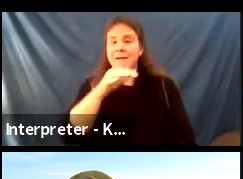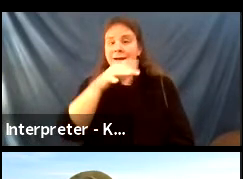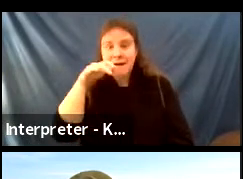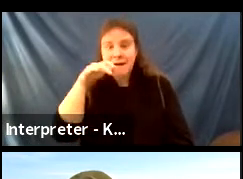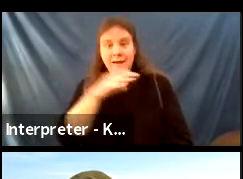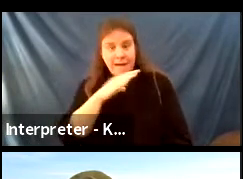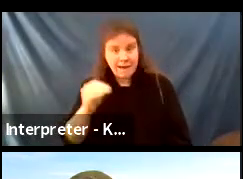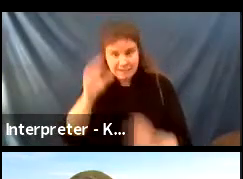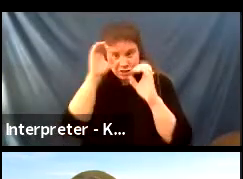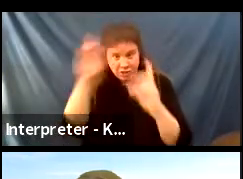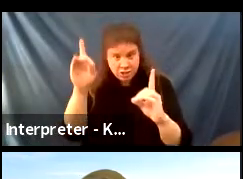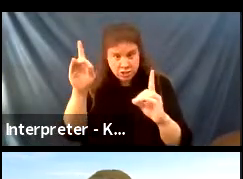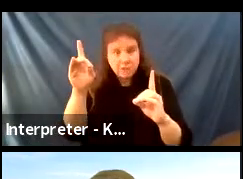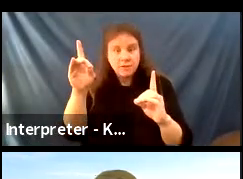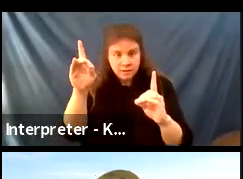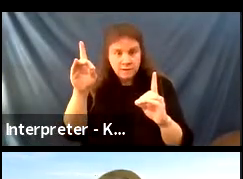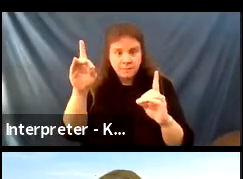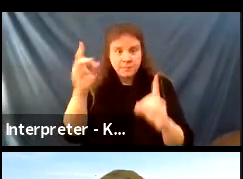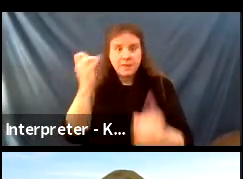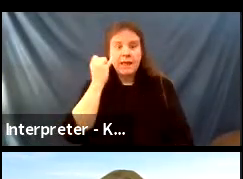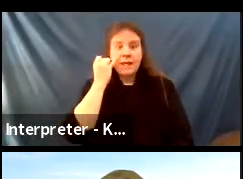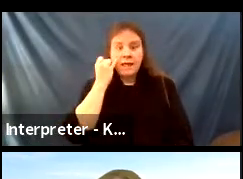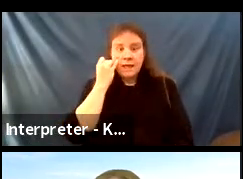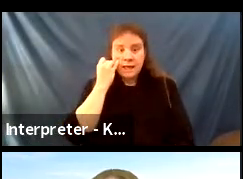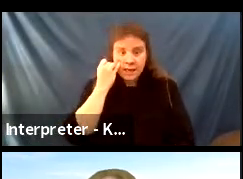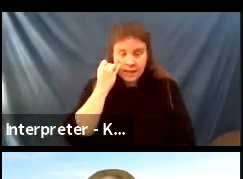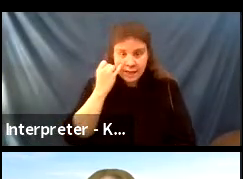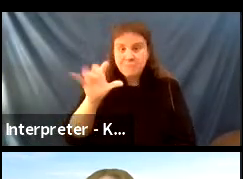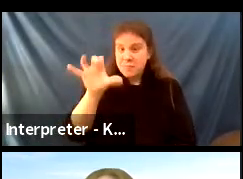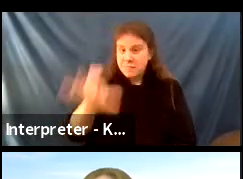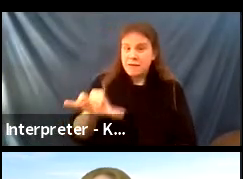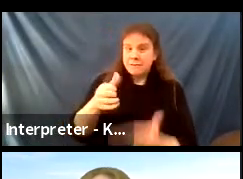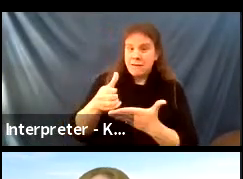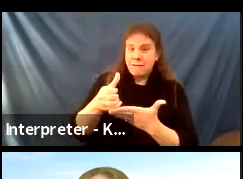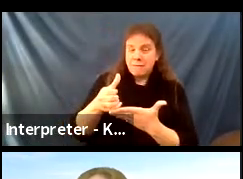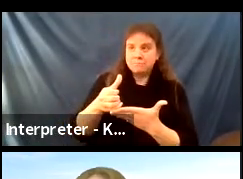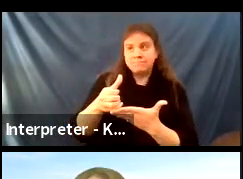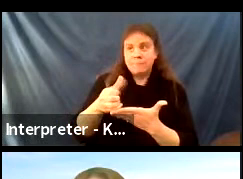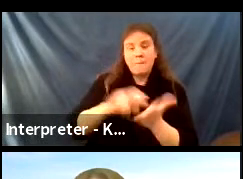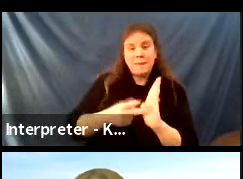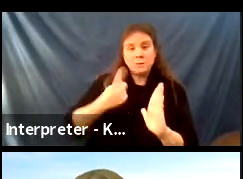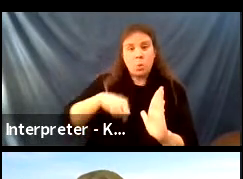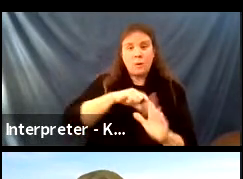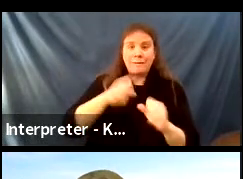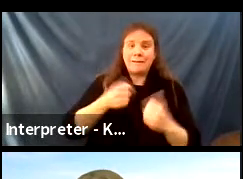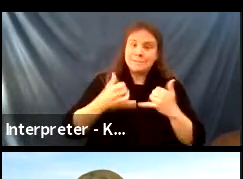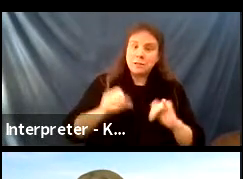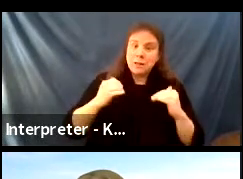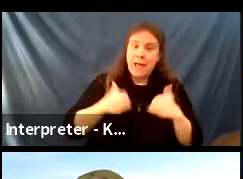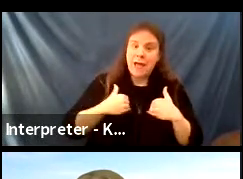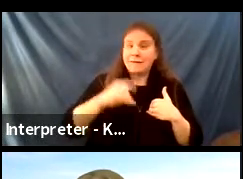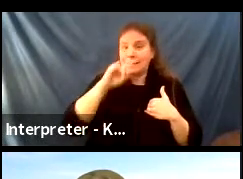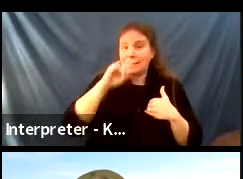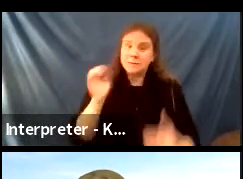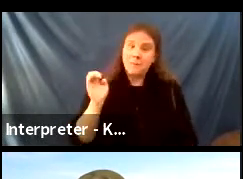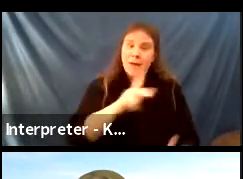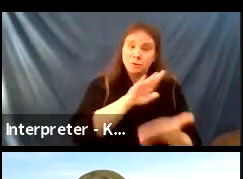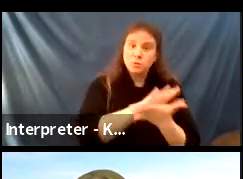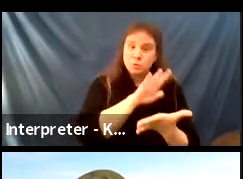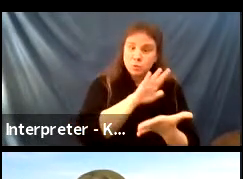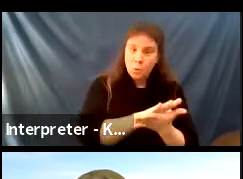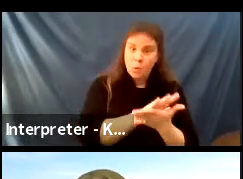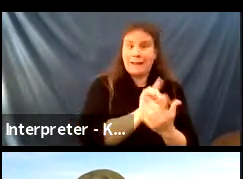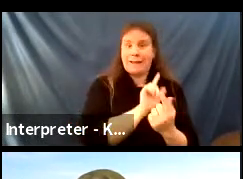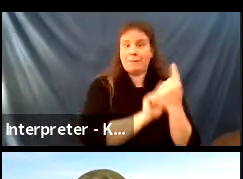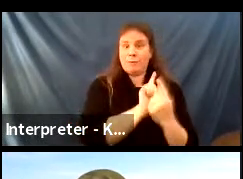especially if that means that we can get to save some part of our kids' school year in person, and that